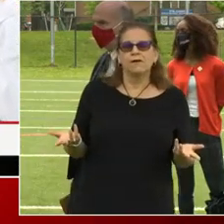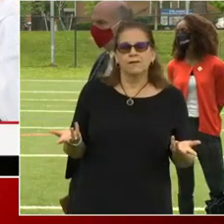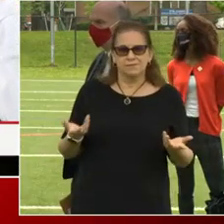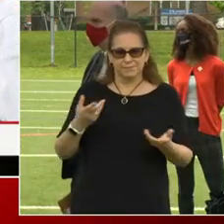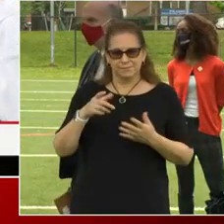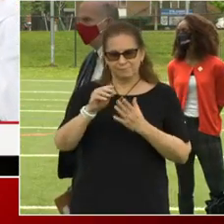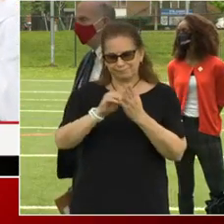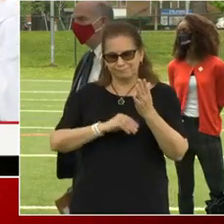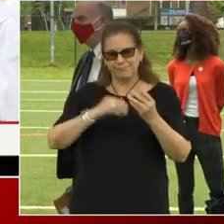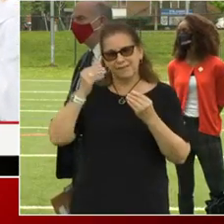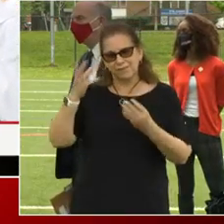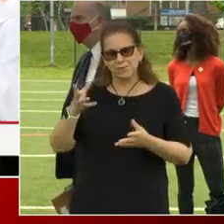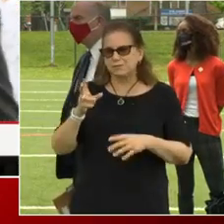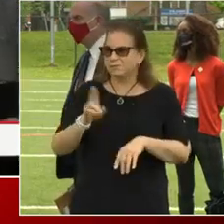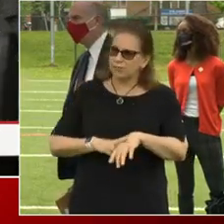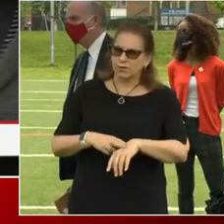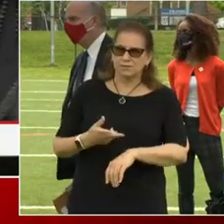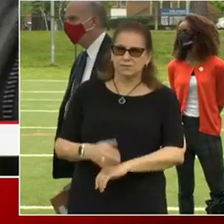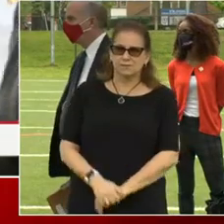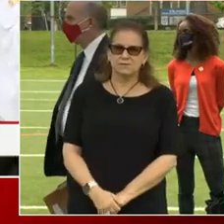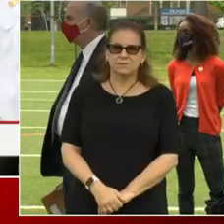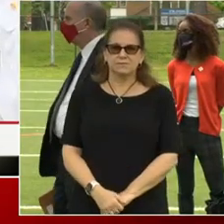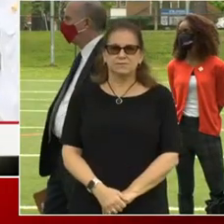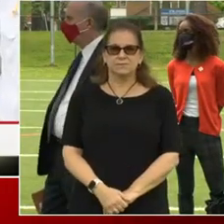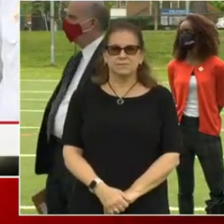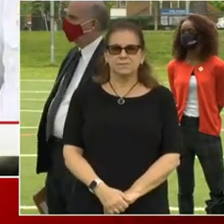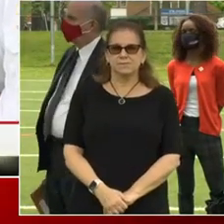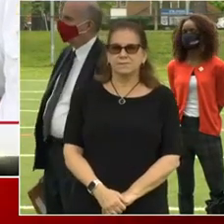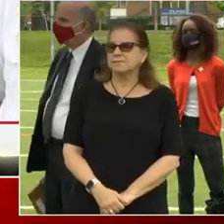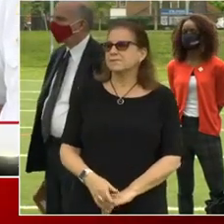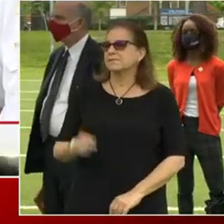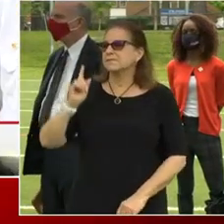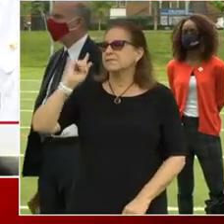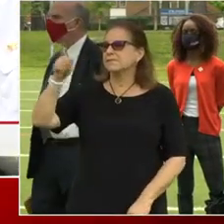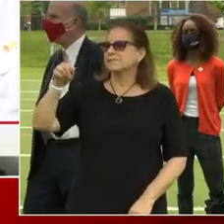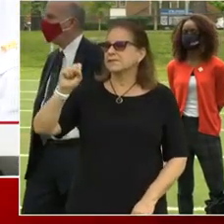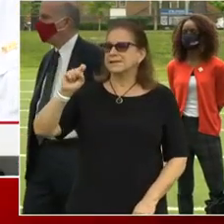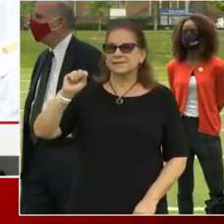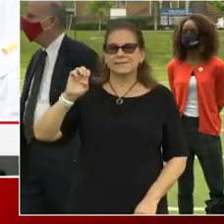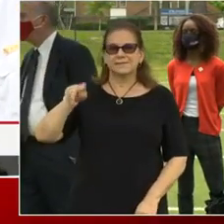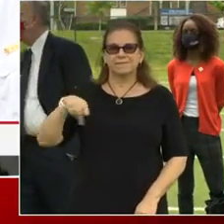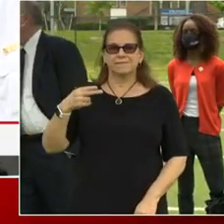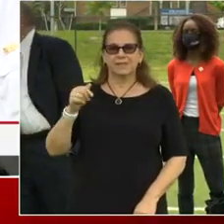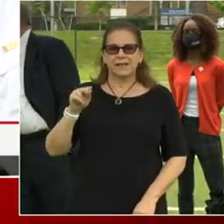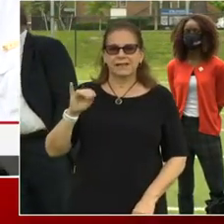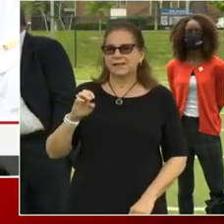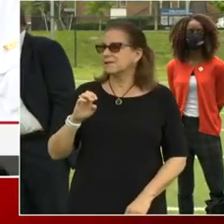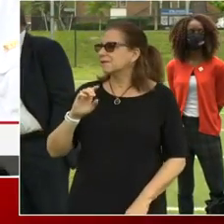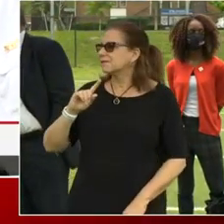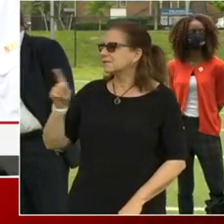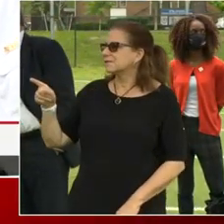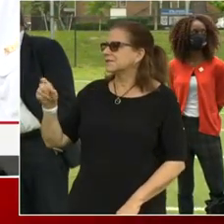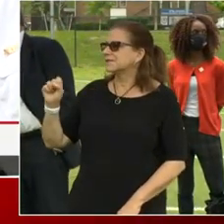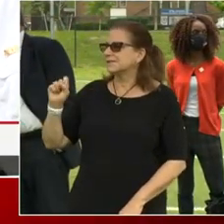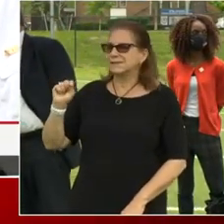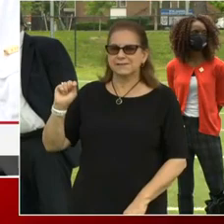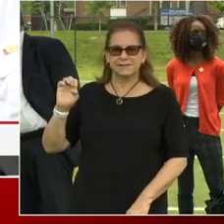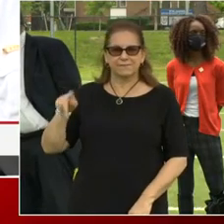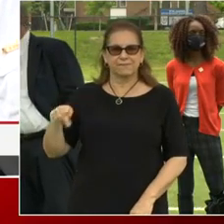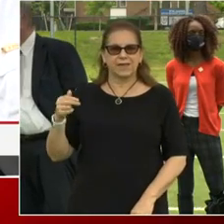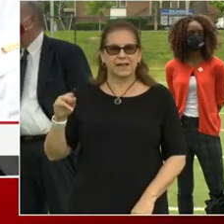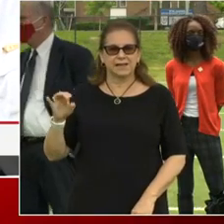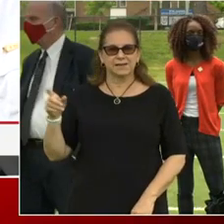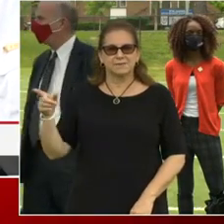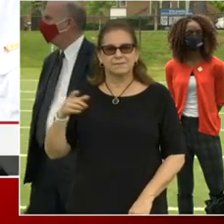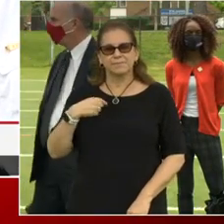This is for the chief, actually. As we were meeting here, the head of the police union just issued a press release to everyone highlighting